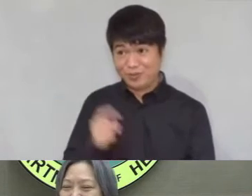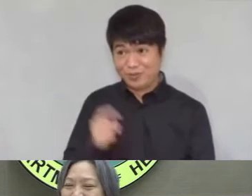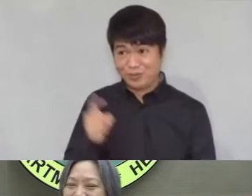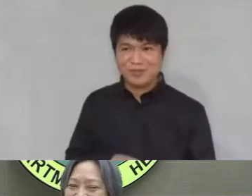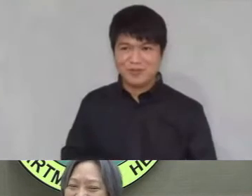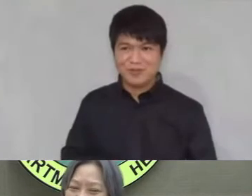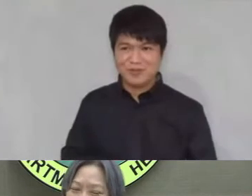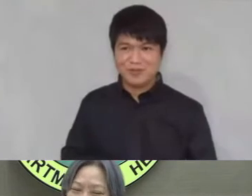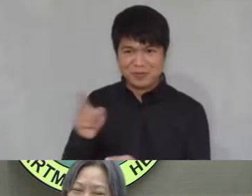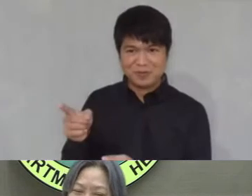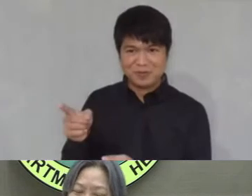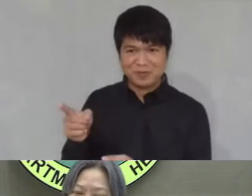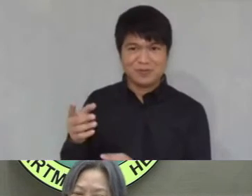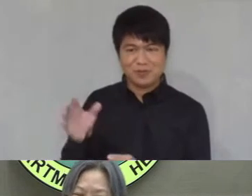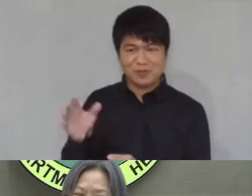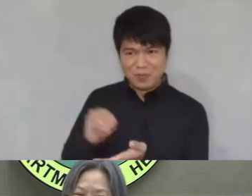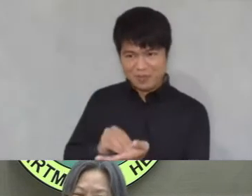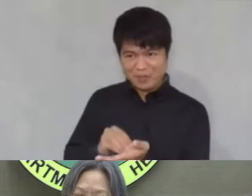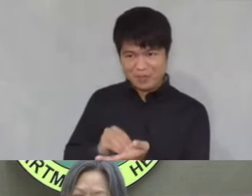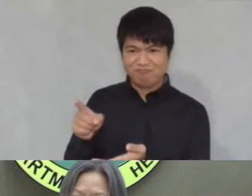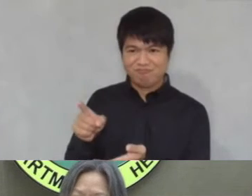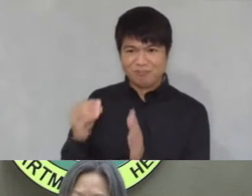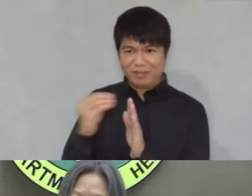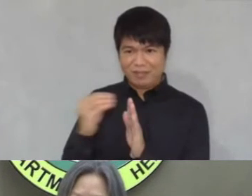you. So because we are crafting